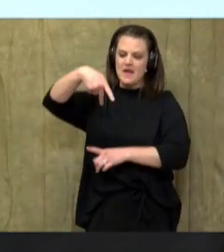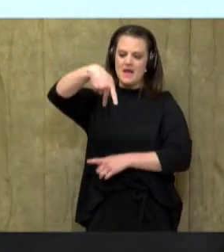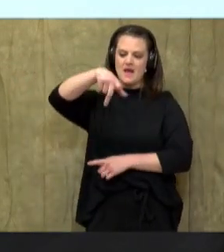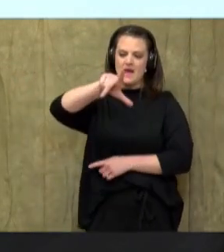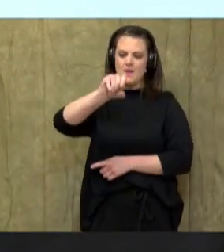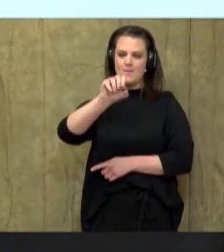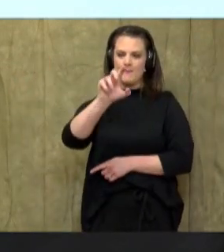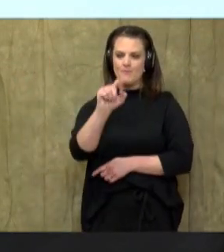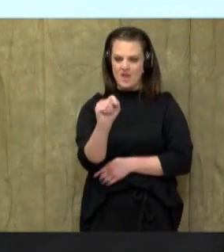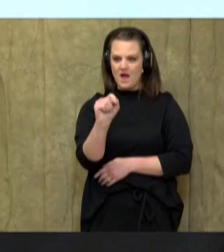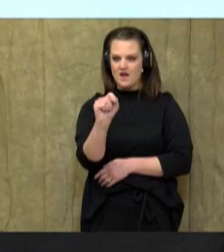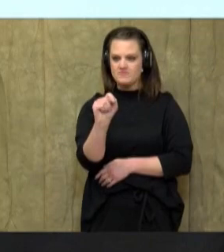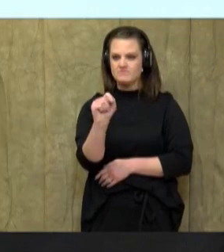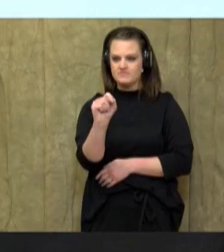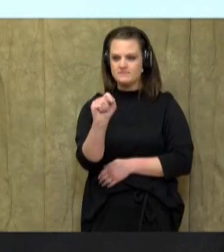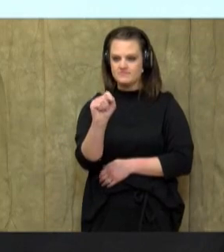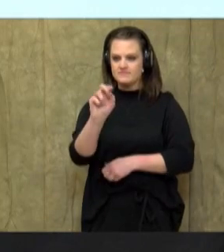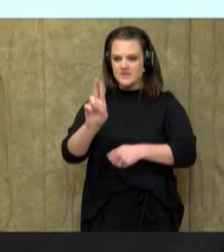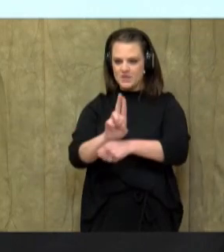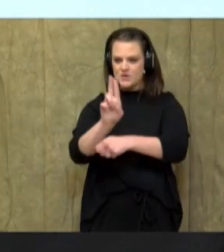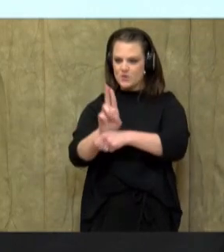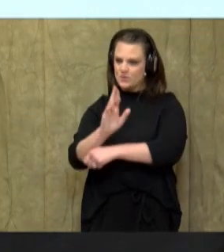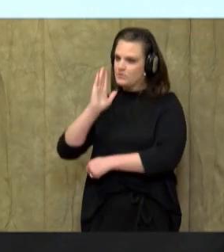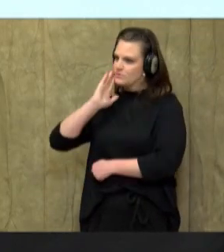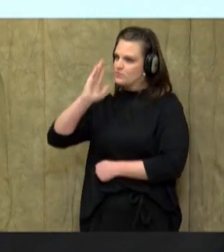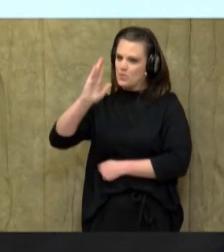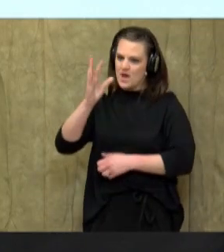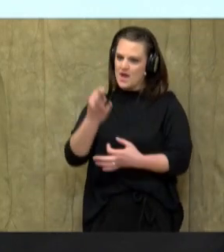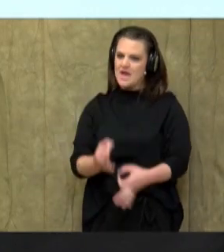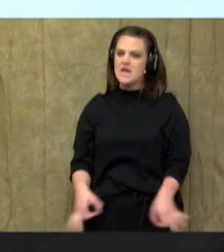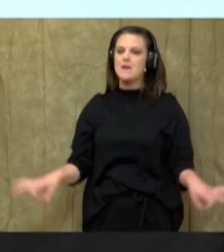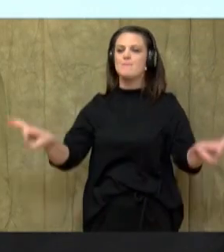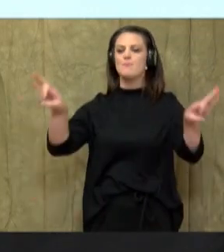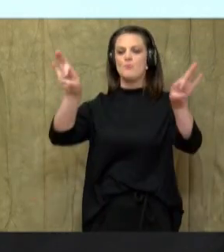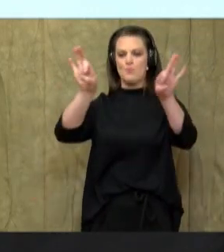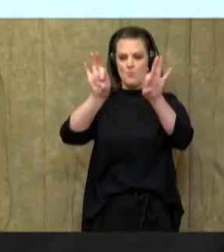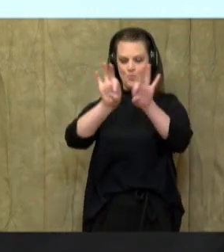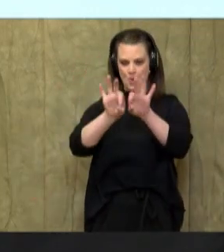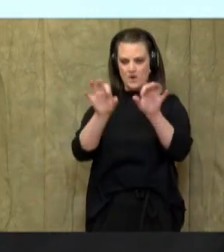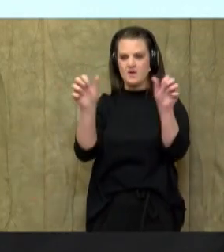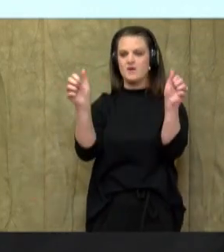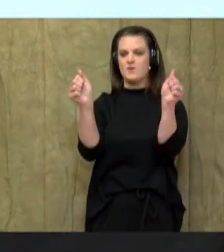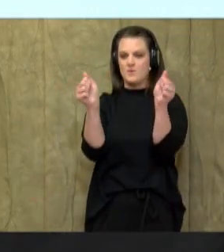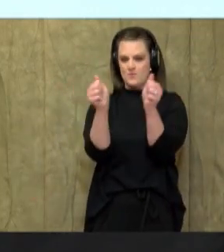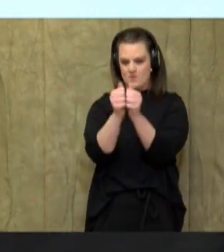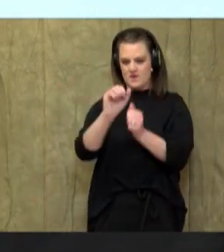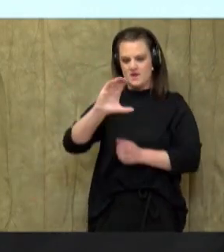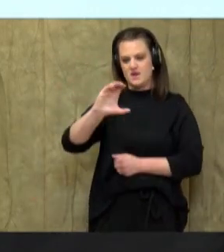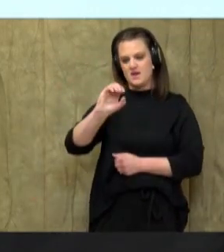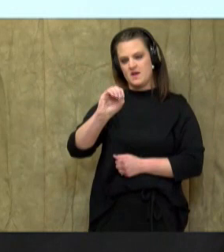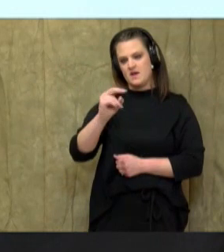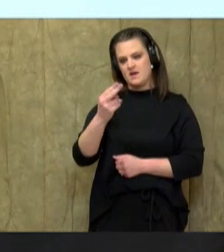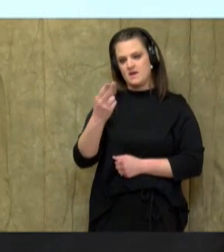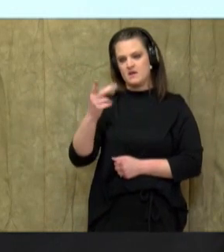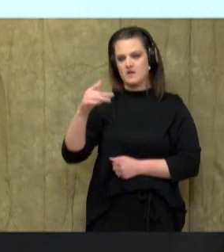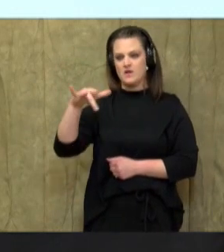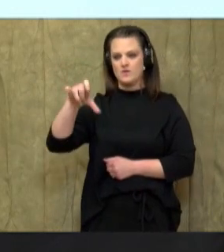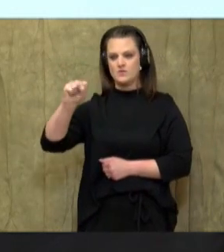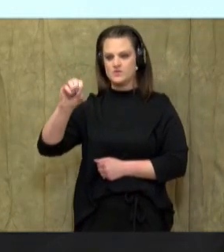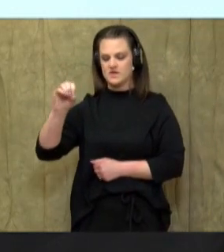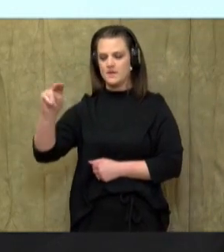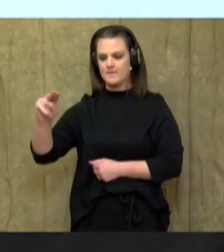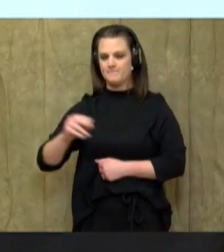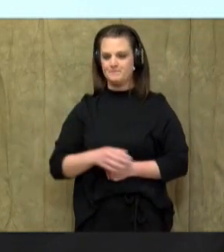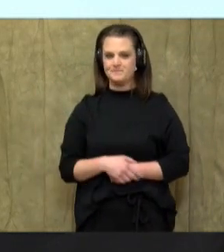play a major factor in inferencing and conclusion. Now,